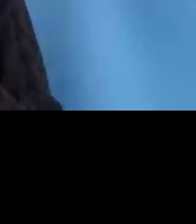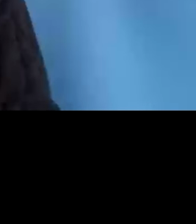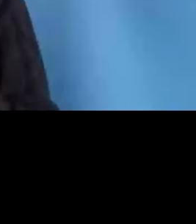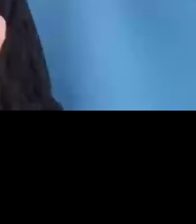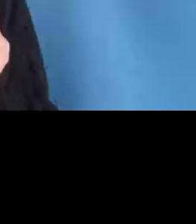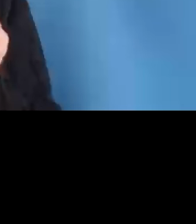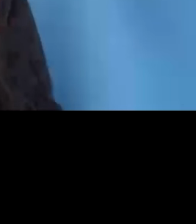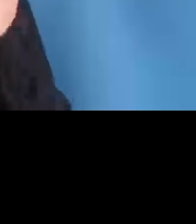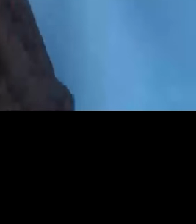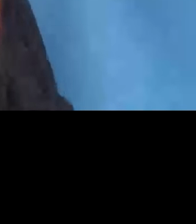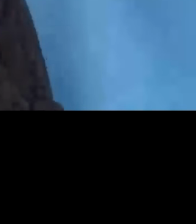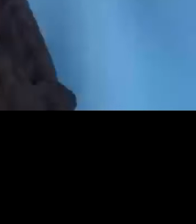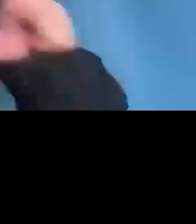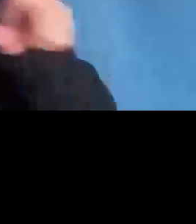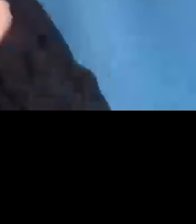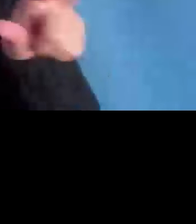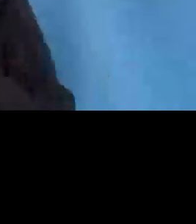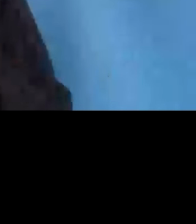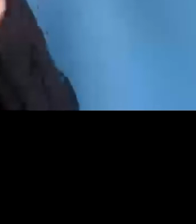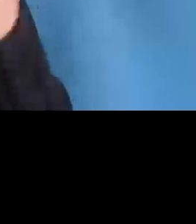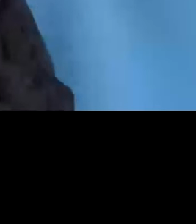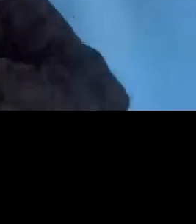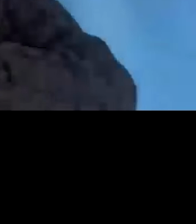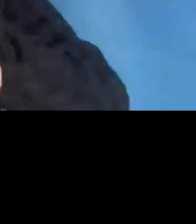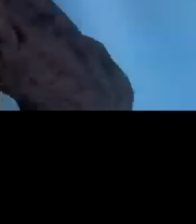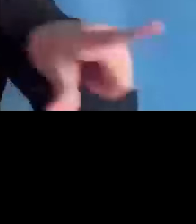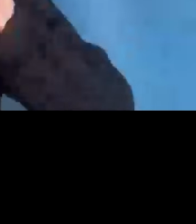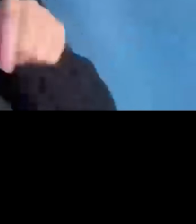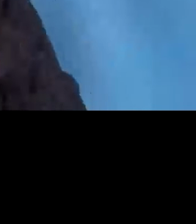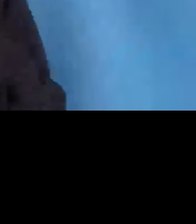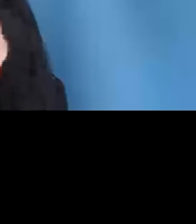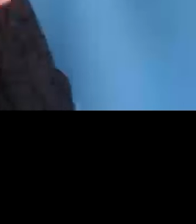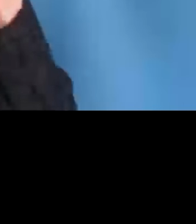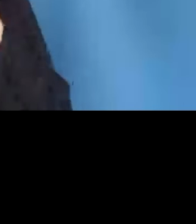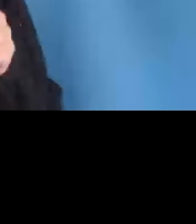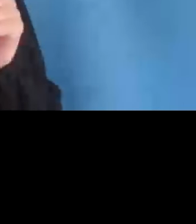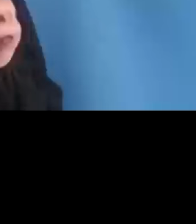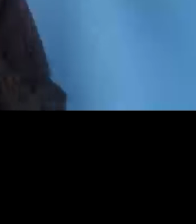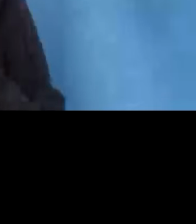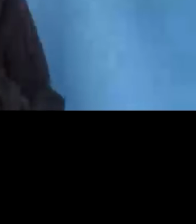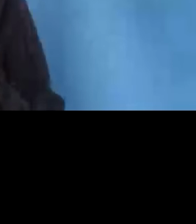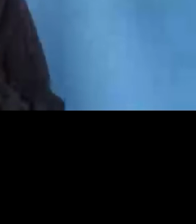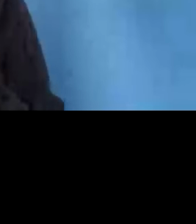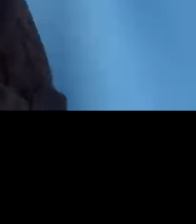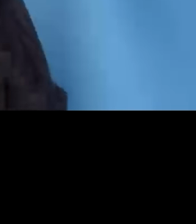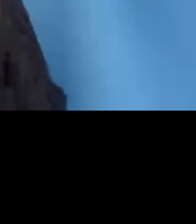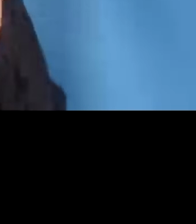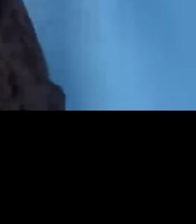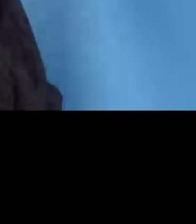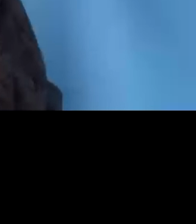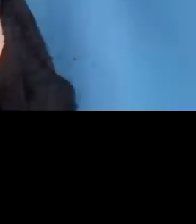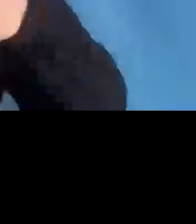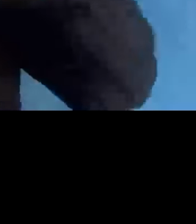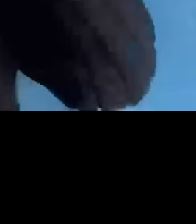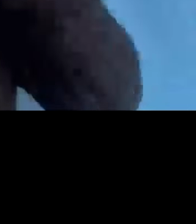daily. Coming from a marketing background myself, I was completely hooked. Every morning I'd check my inbox and find myself having genuine